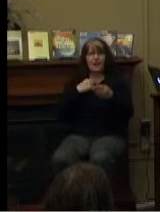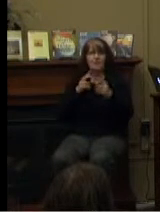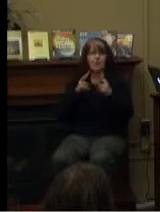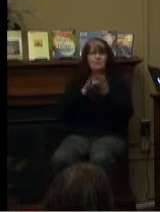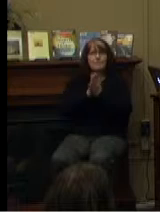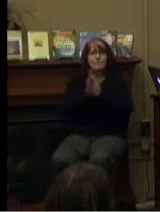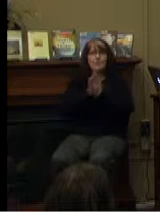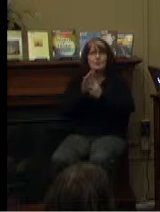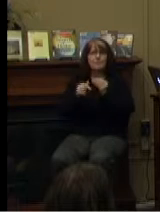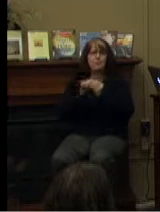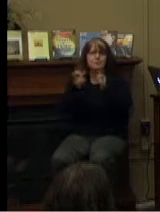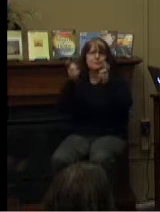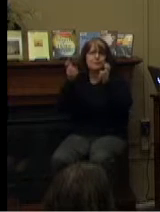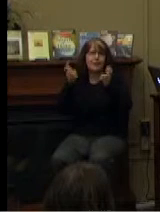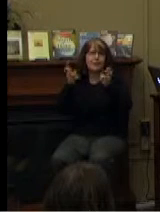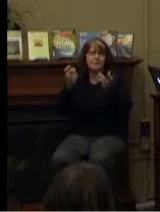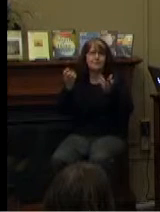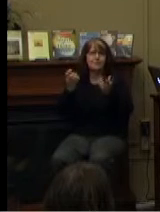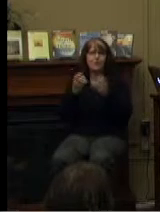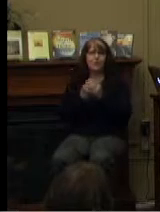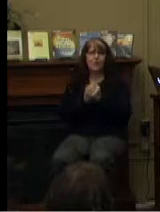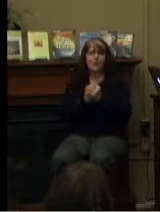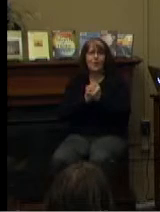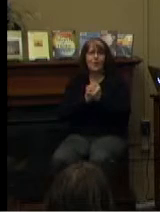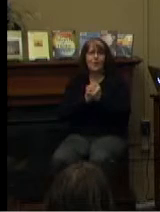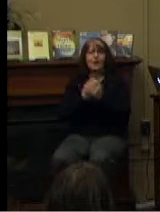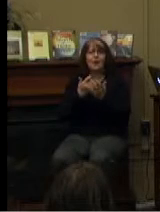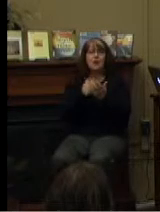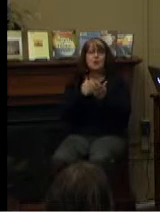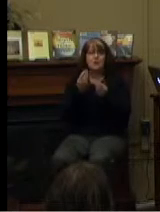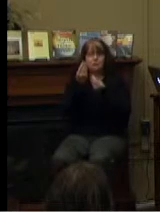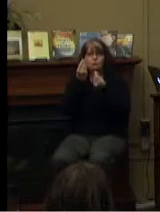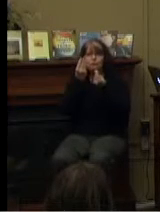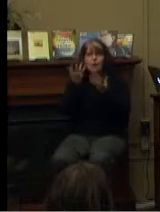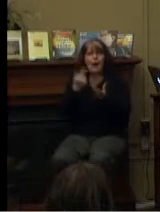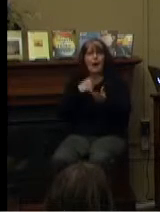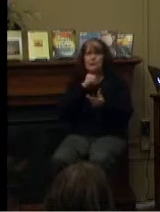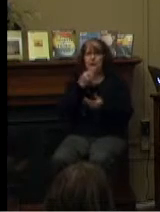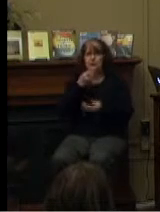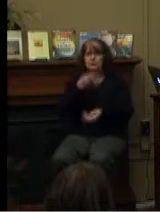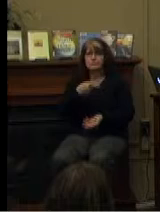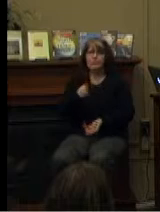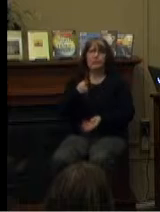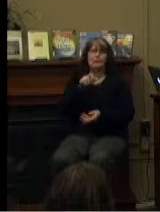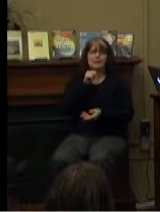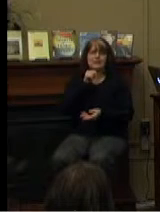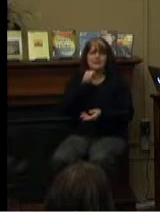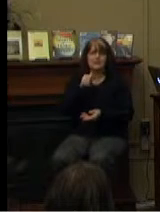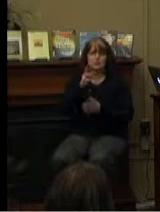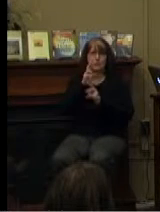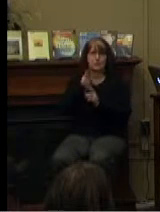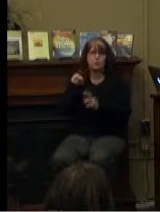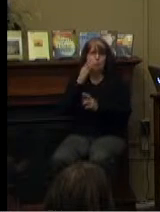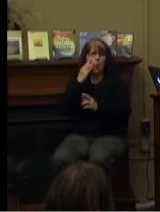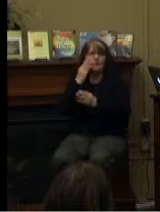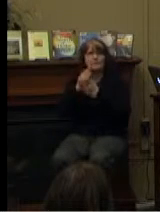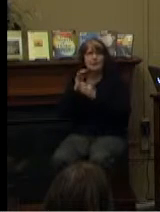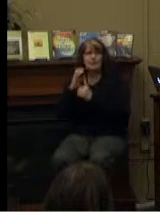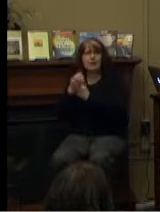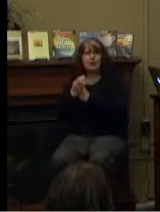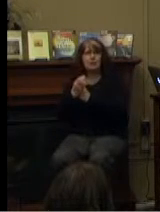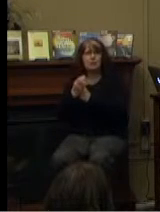about this topic. And so I just wanted to throw that out there. I'm not being disrespectful, because I know in some cultures that may seem